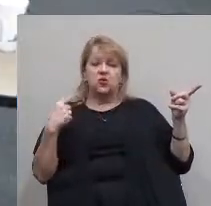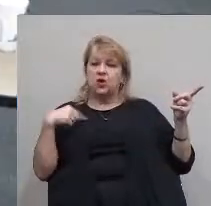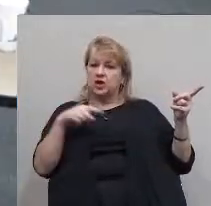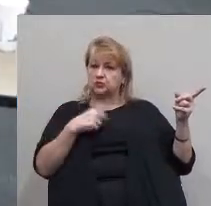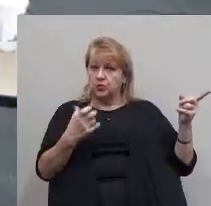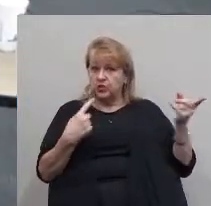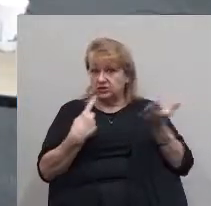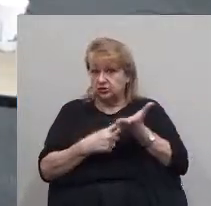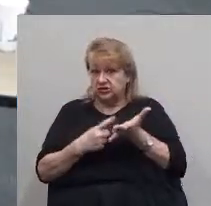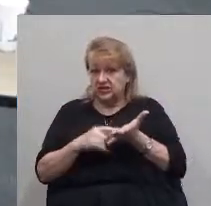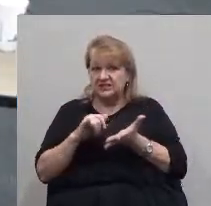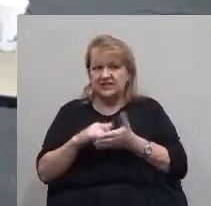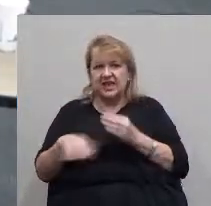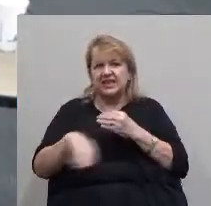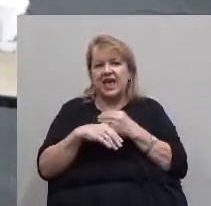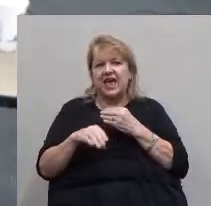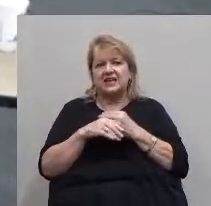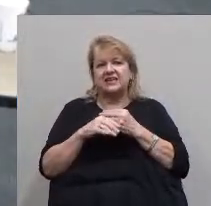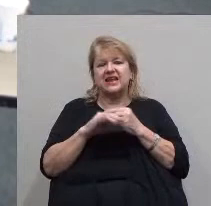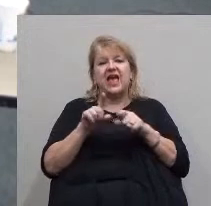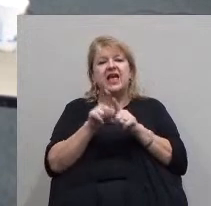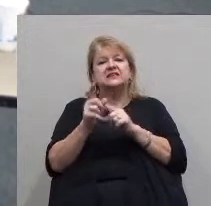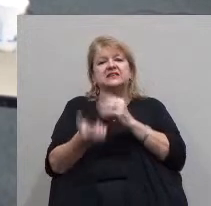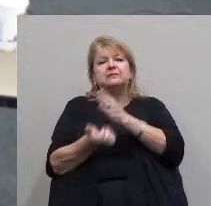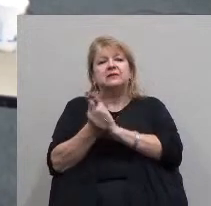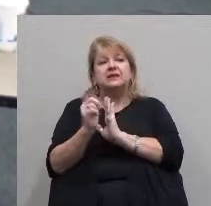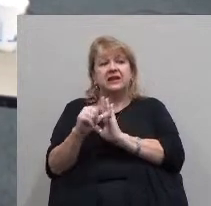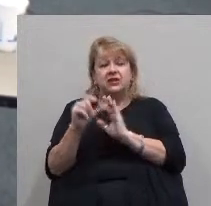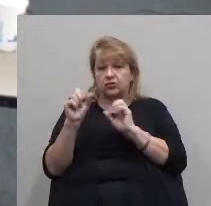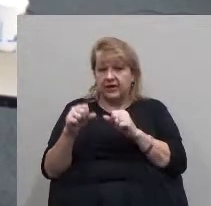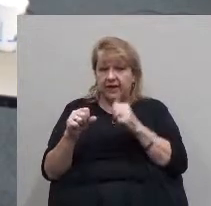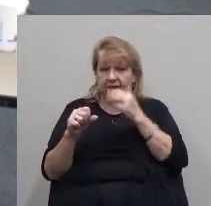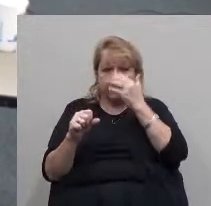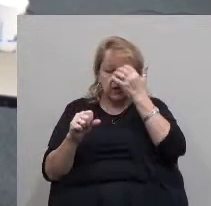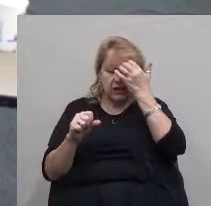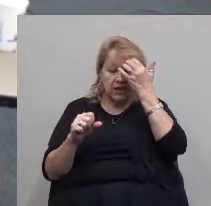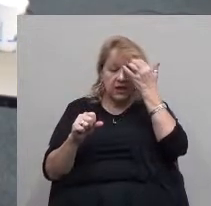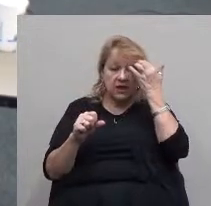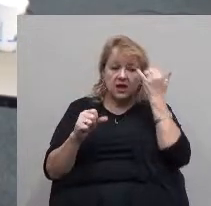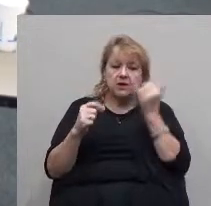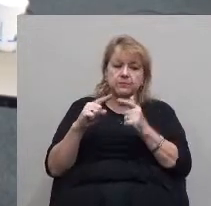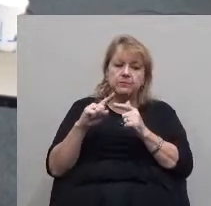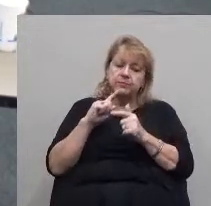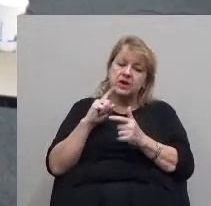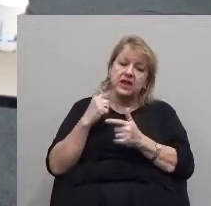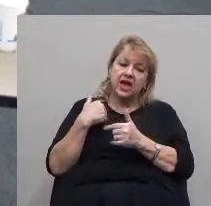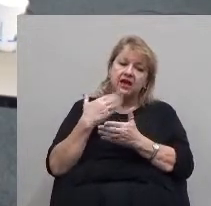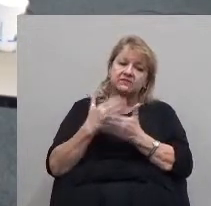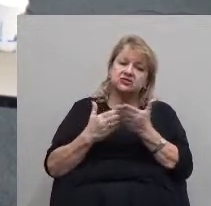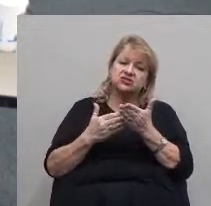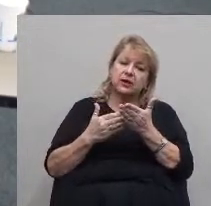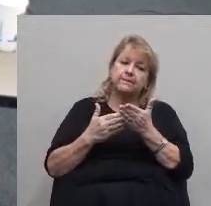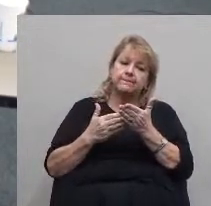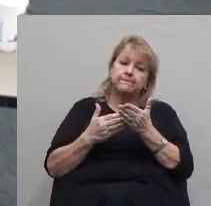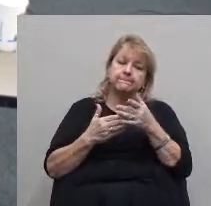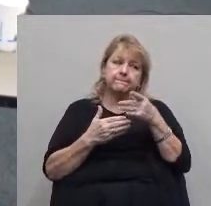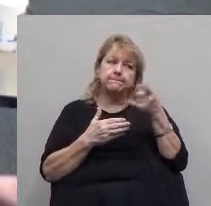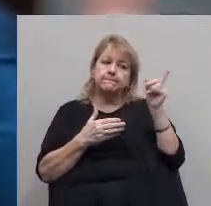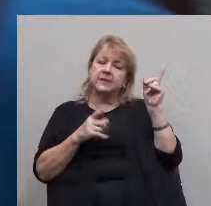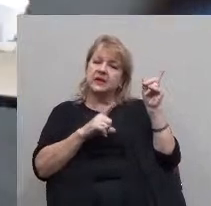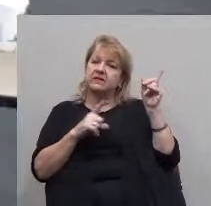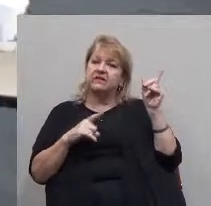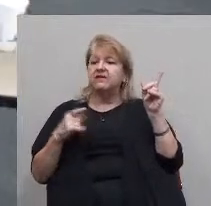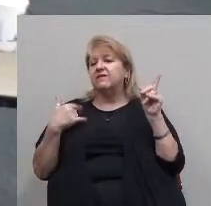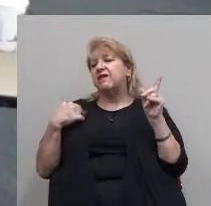talk about, that is something that can always be added in as an amendment later on. But there are some legislators that feel that